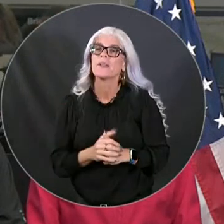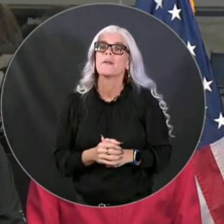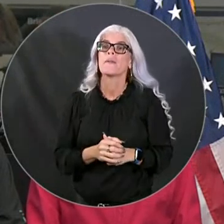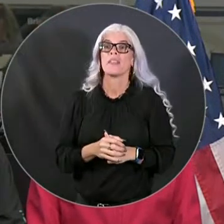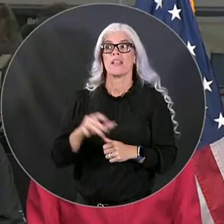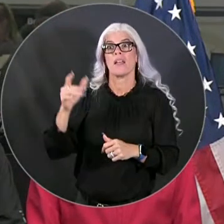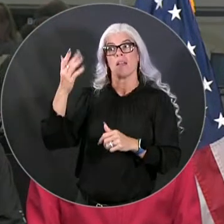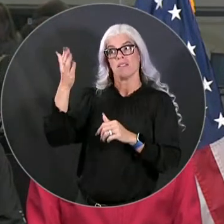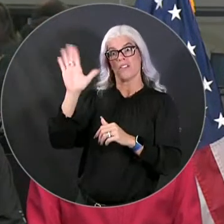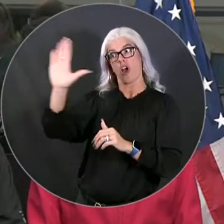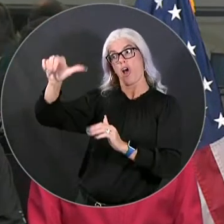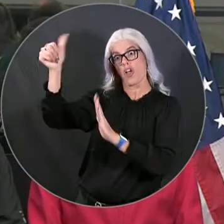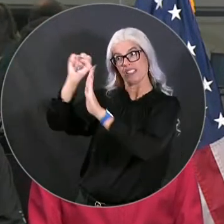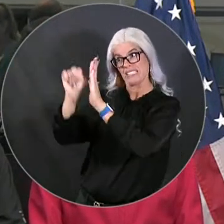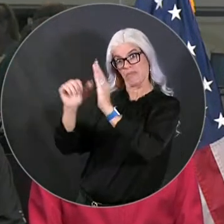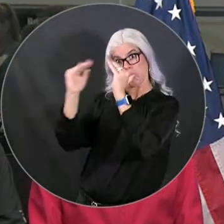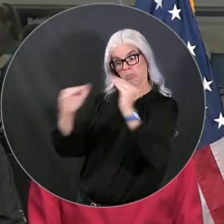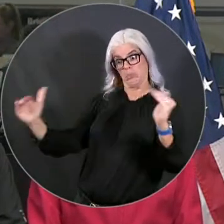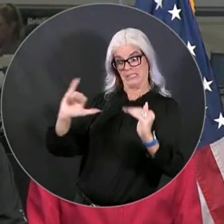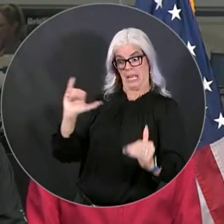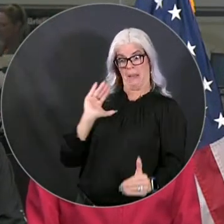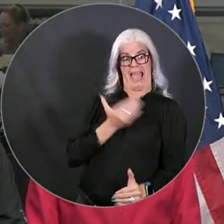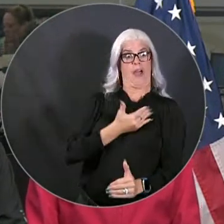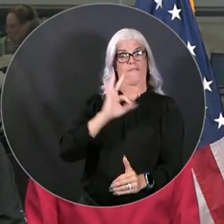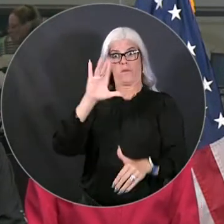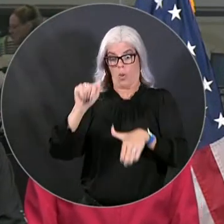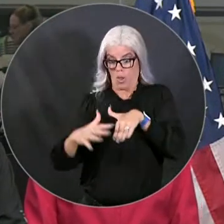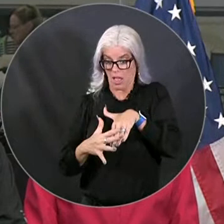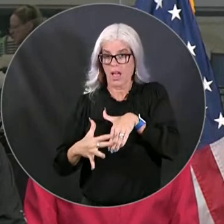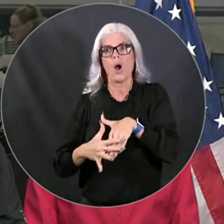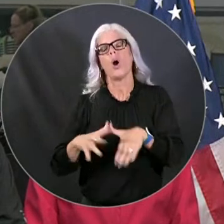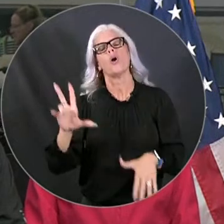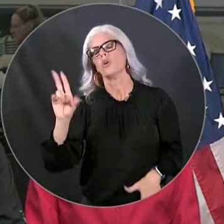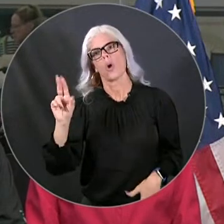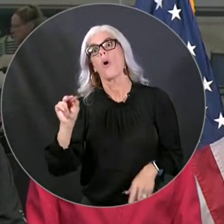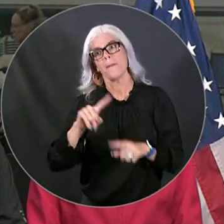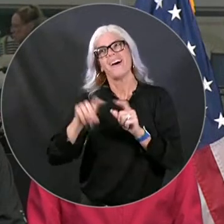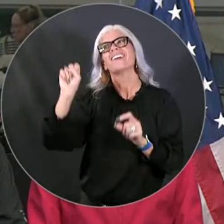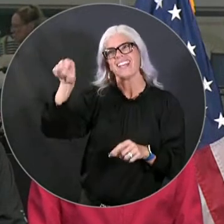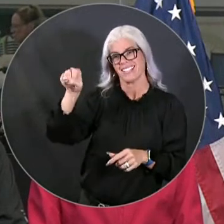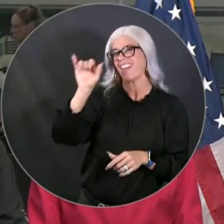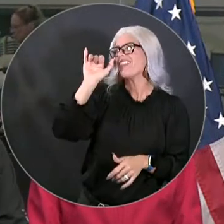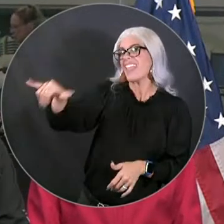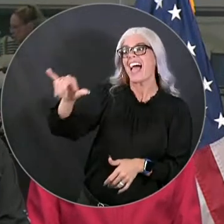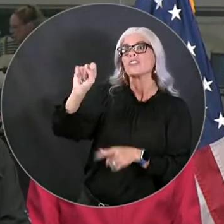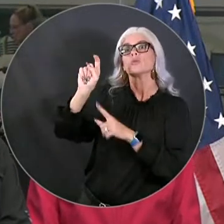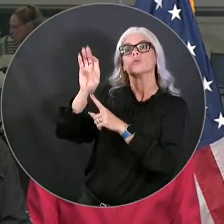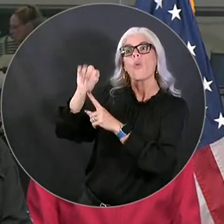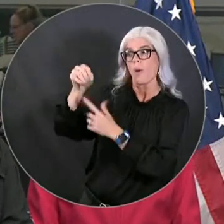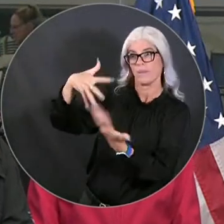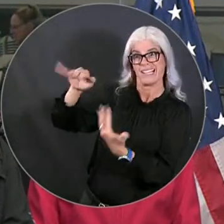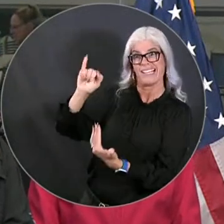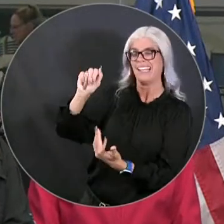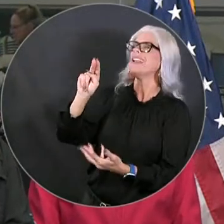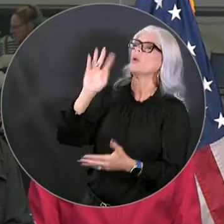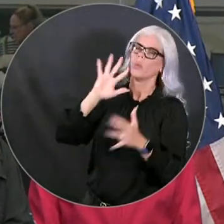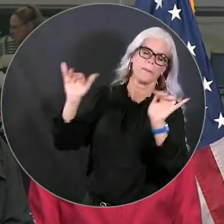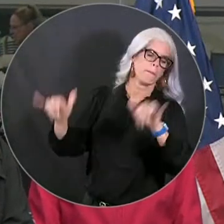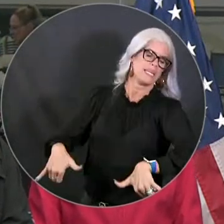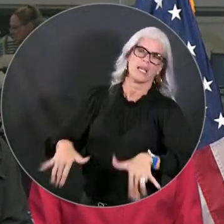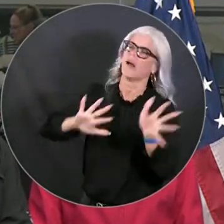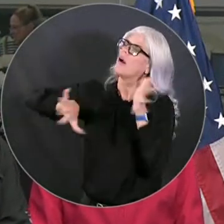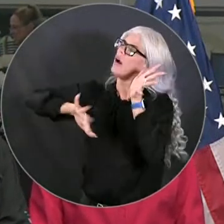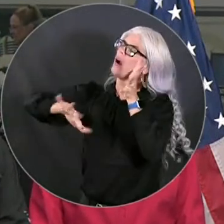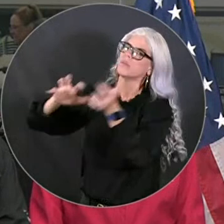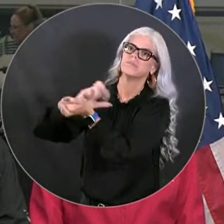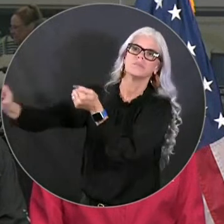Florida suffered on the southwest coast. But this thing is not done creating damage. I mean, this thing's going to continue to move. I know they've